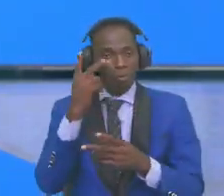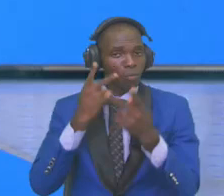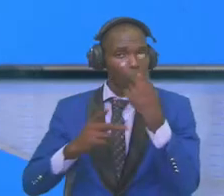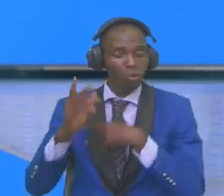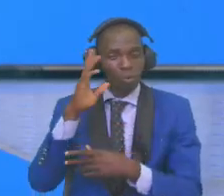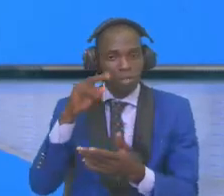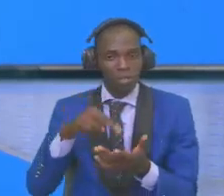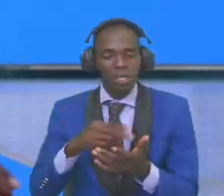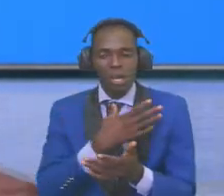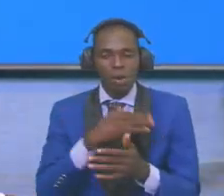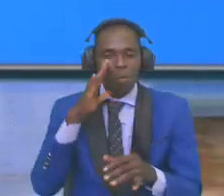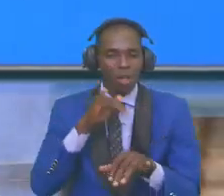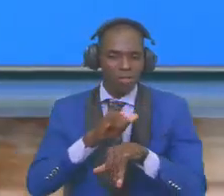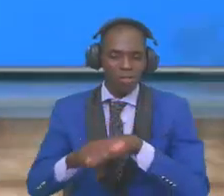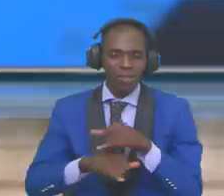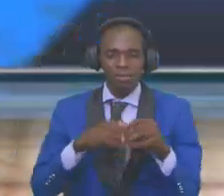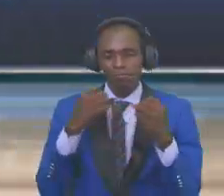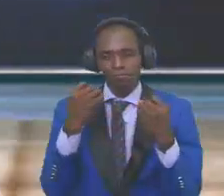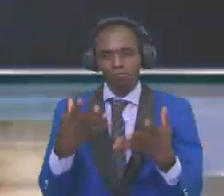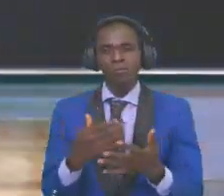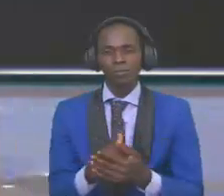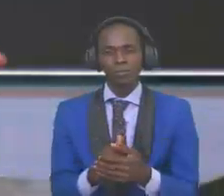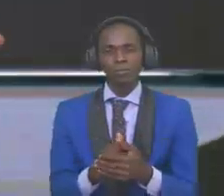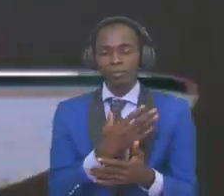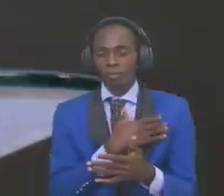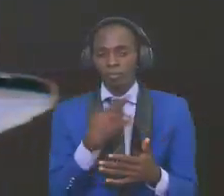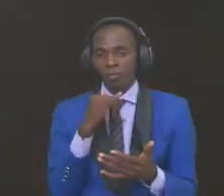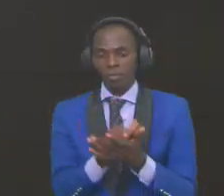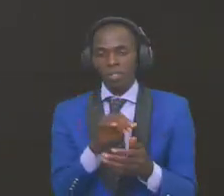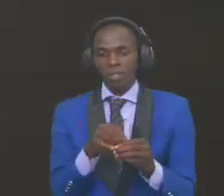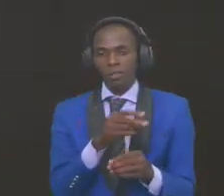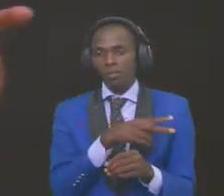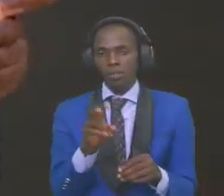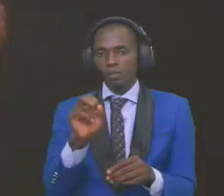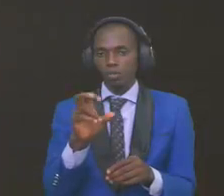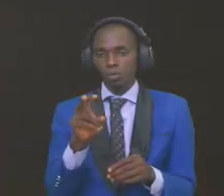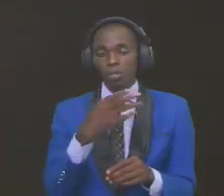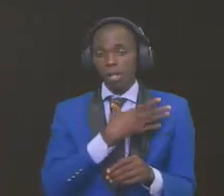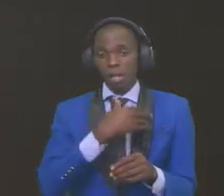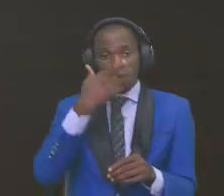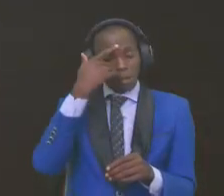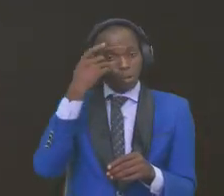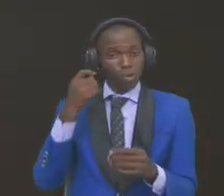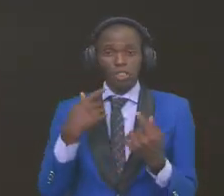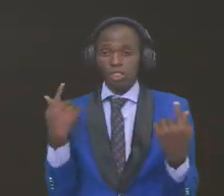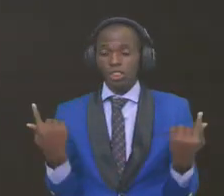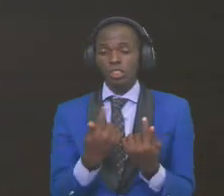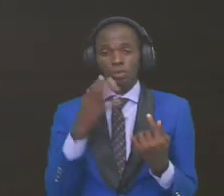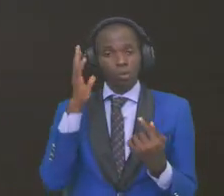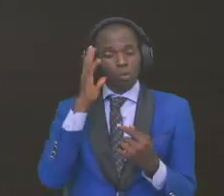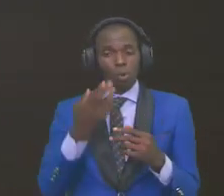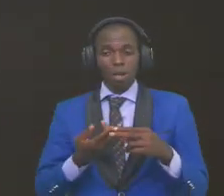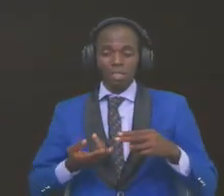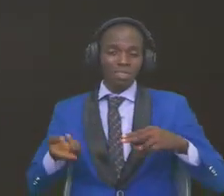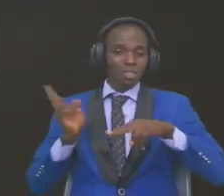deceive many. And then in verse 12 it says, and because iniquity shall abound,